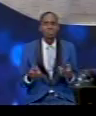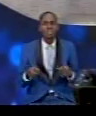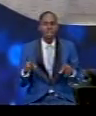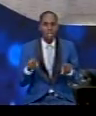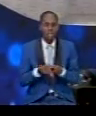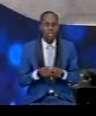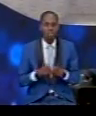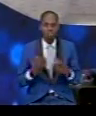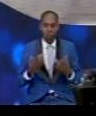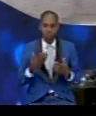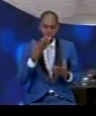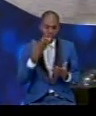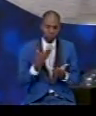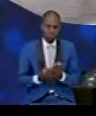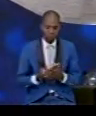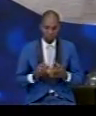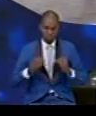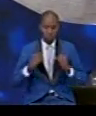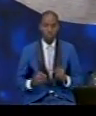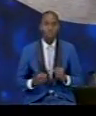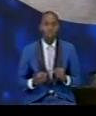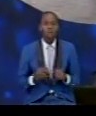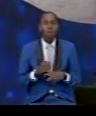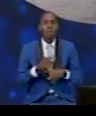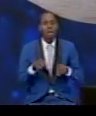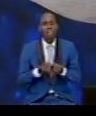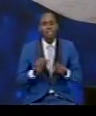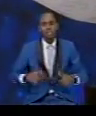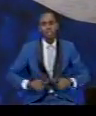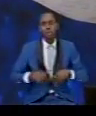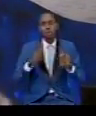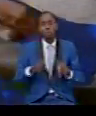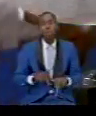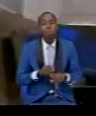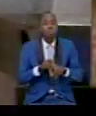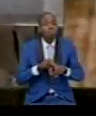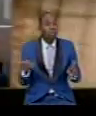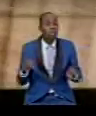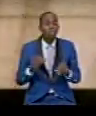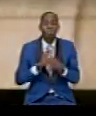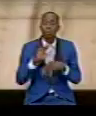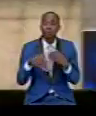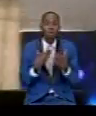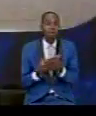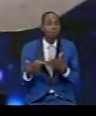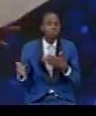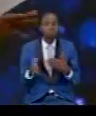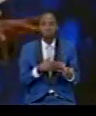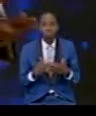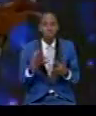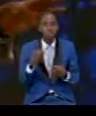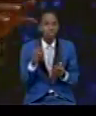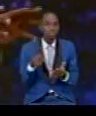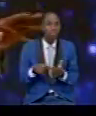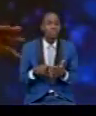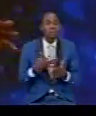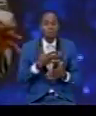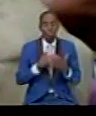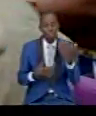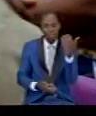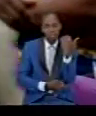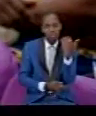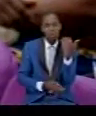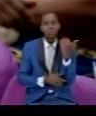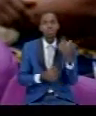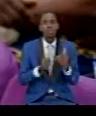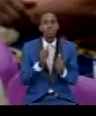physically fit as a teenager because of what you're going through but all this email said my trials my Temptations